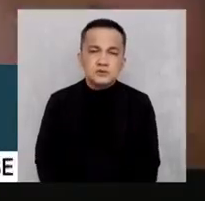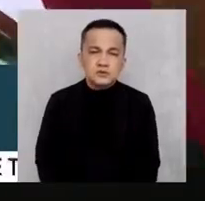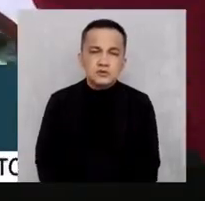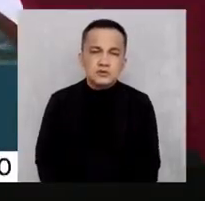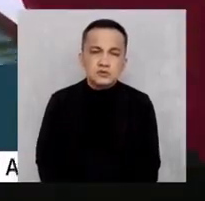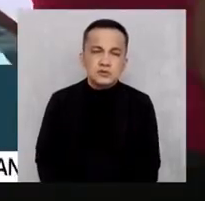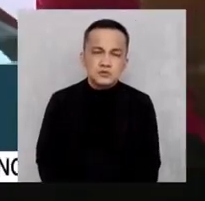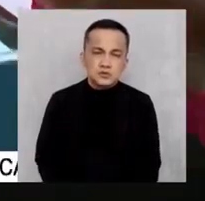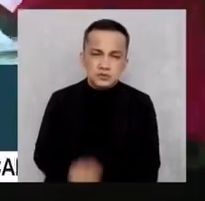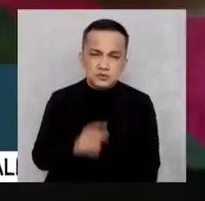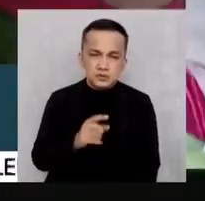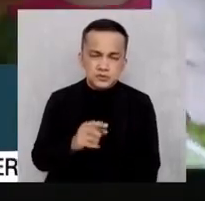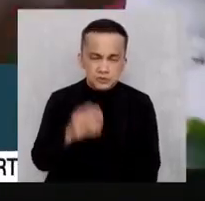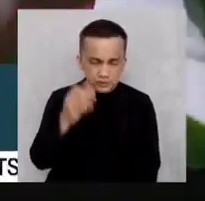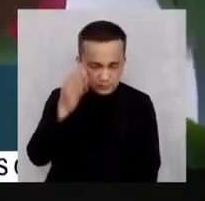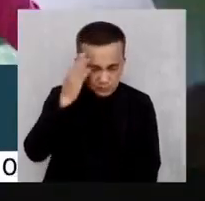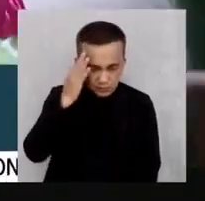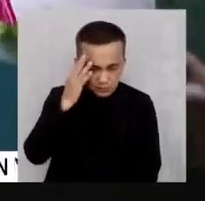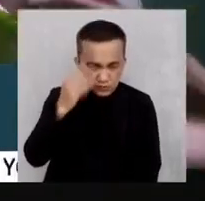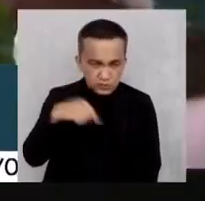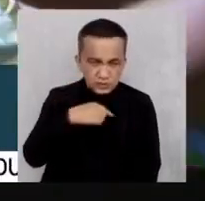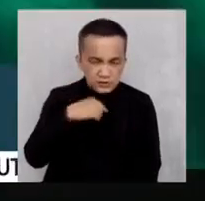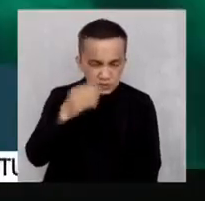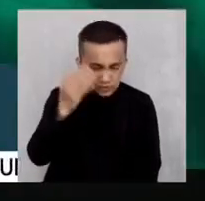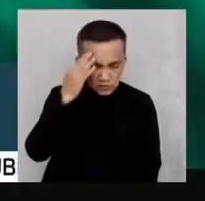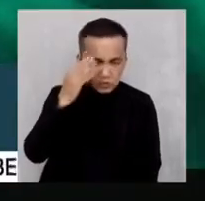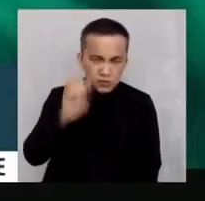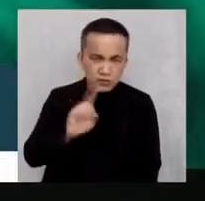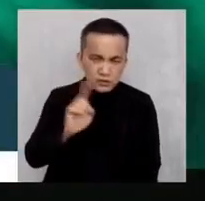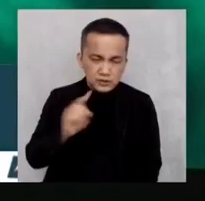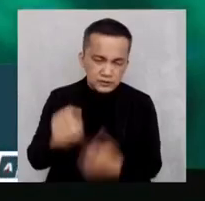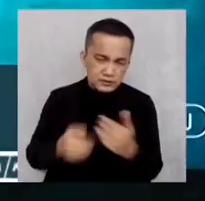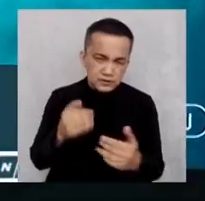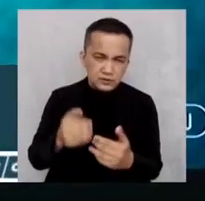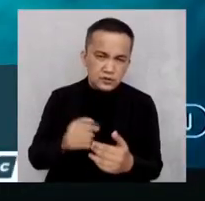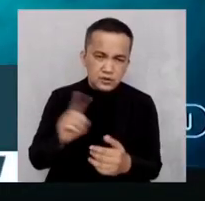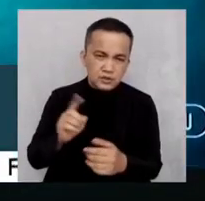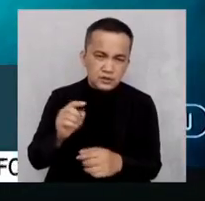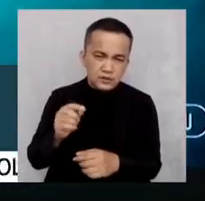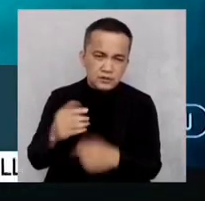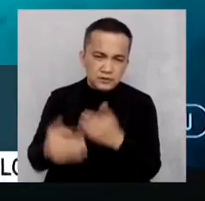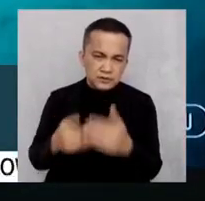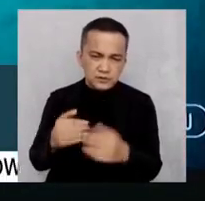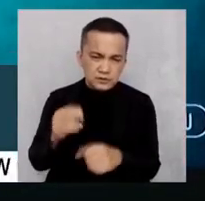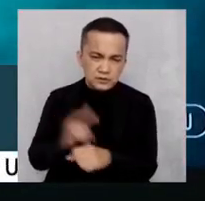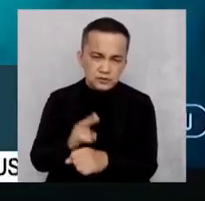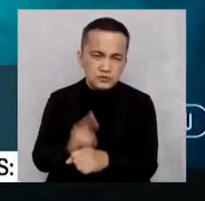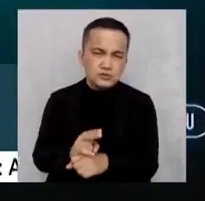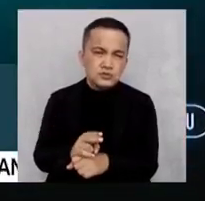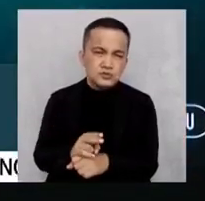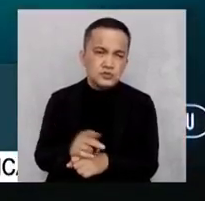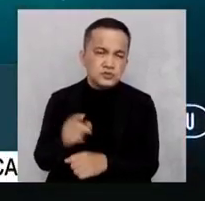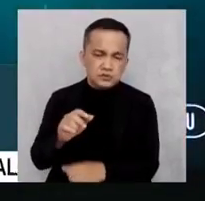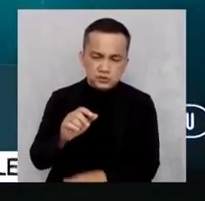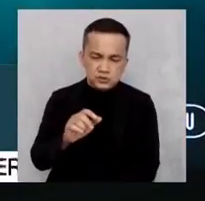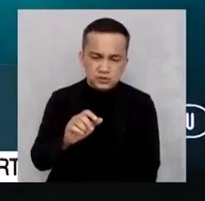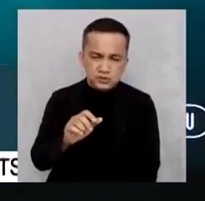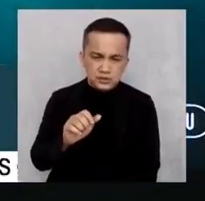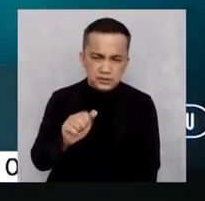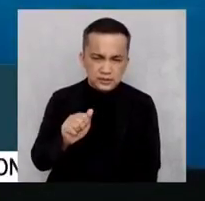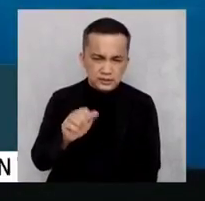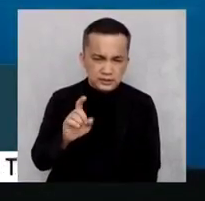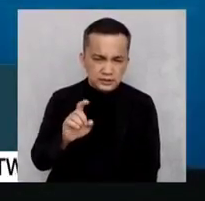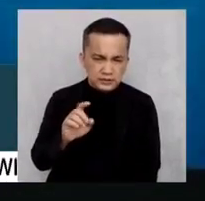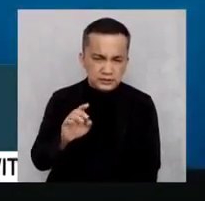went wrong with the process, or what was the process used when they approved this AVP and